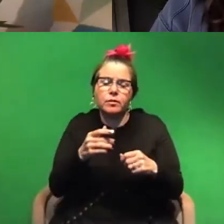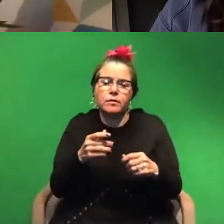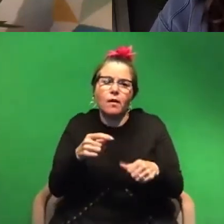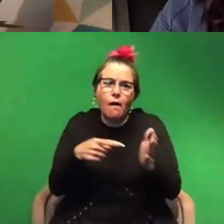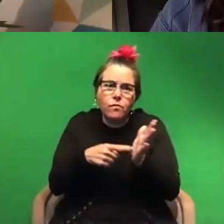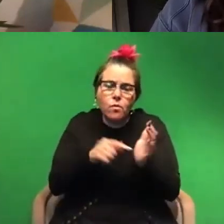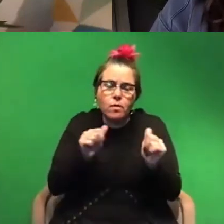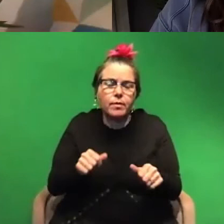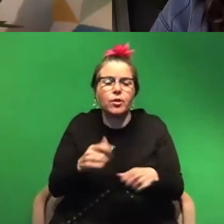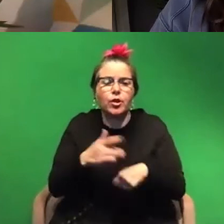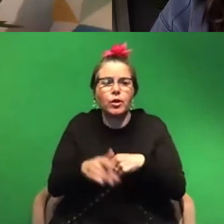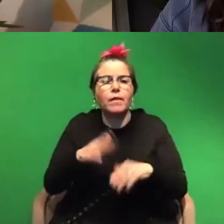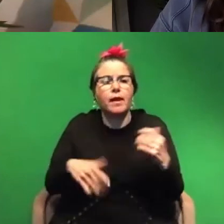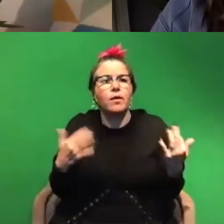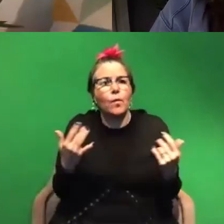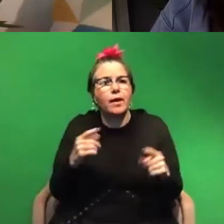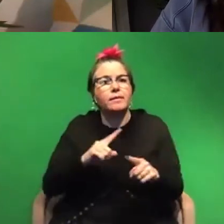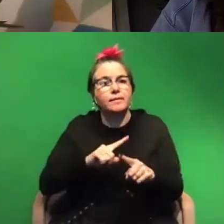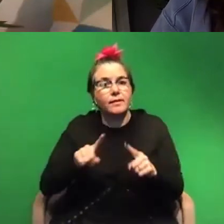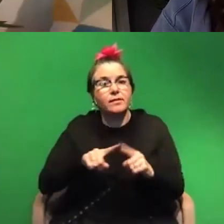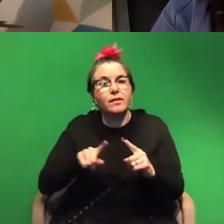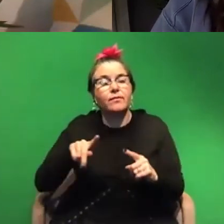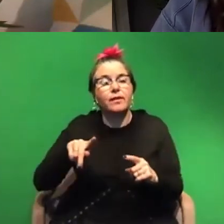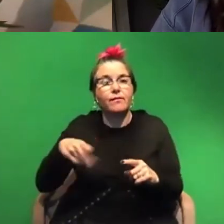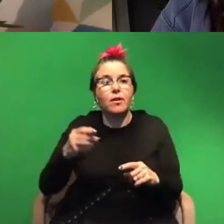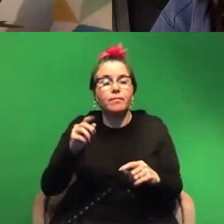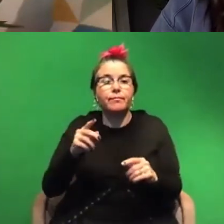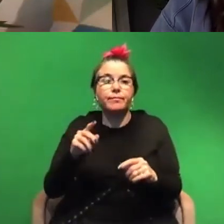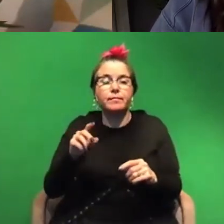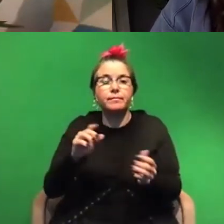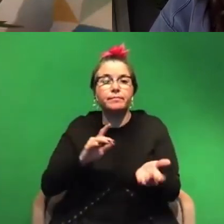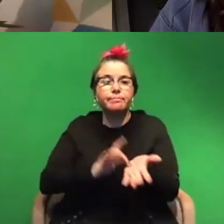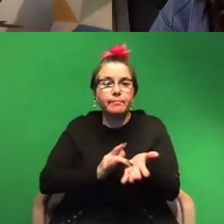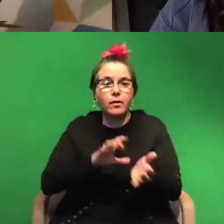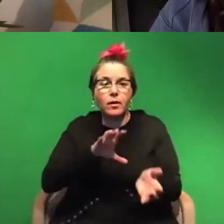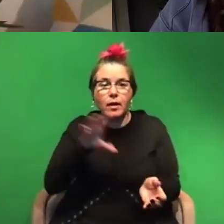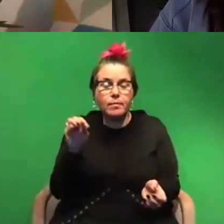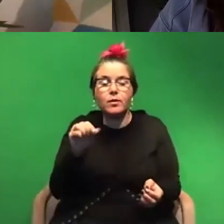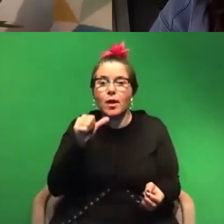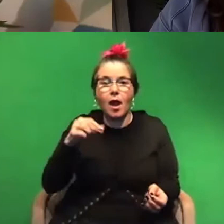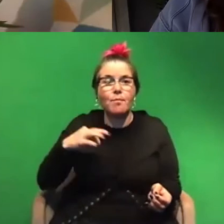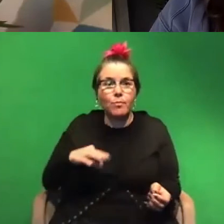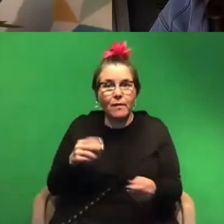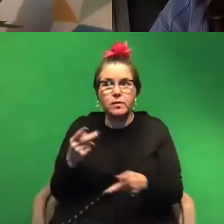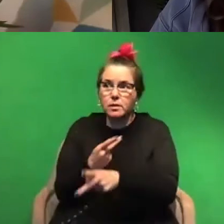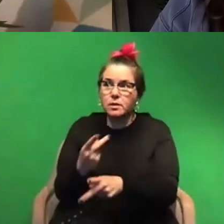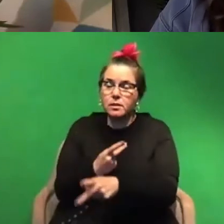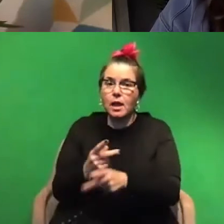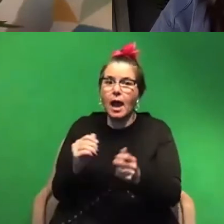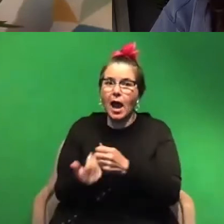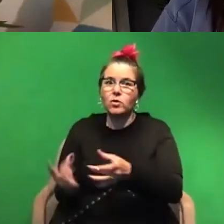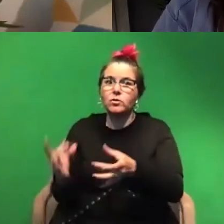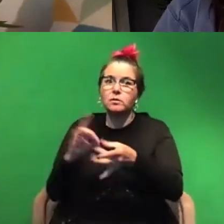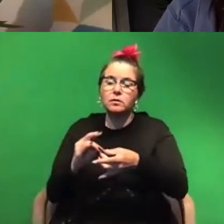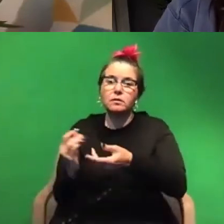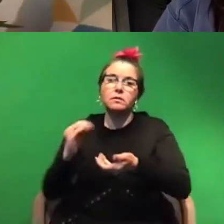for different pharmaceutical companies or wait for nonprofits to figure out how to bridge that gap.